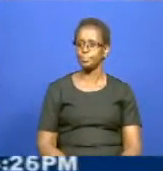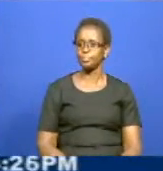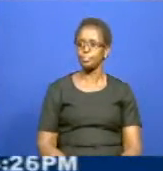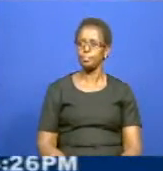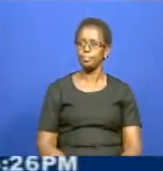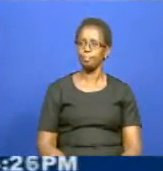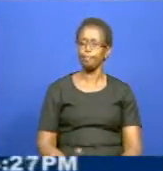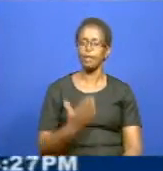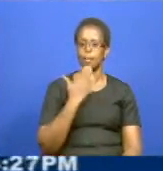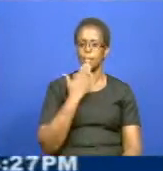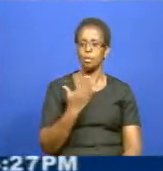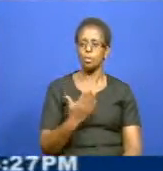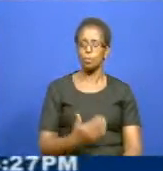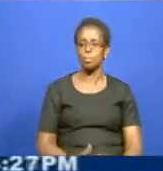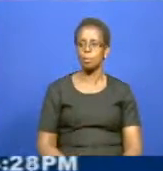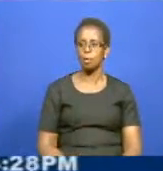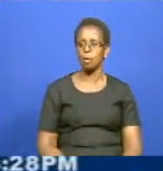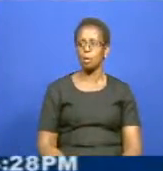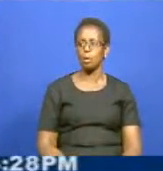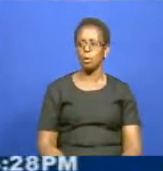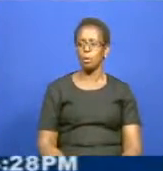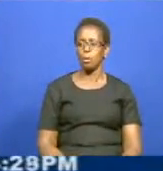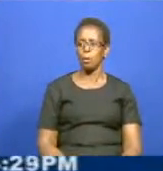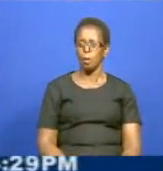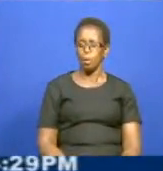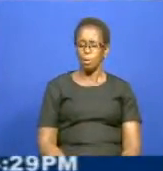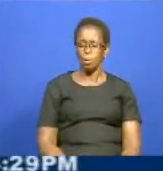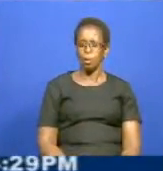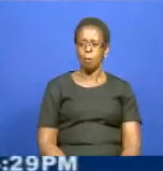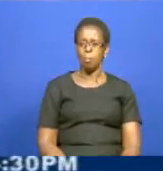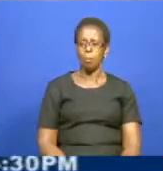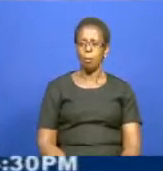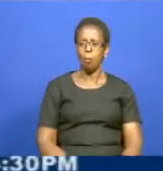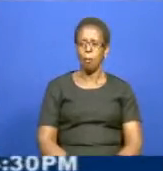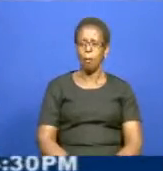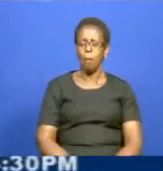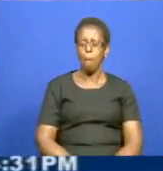Asante Bwana Spika. Bwana Spika,